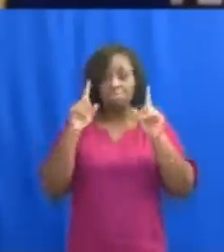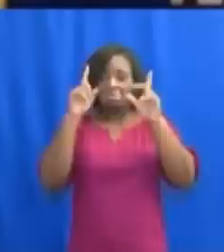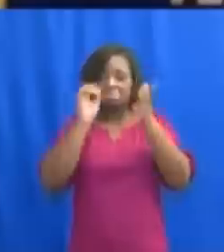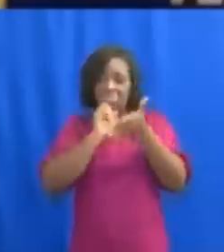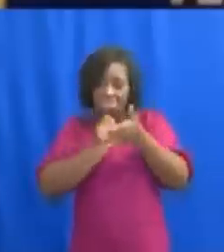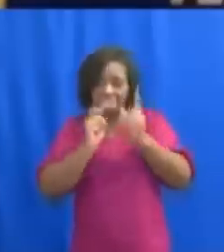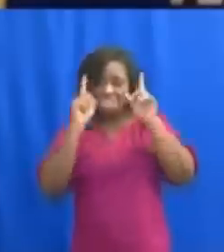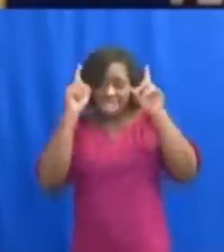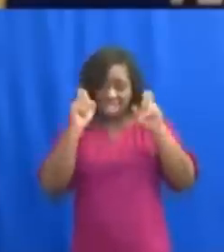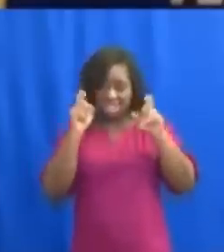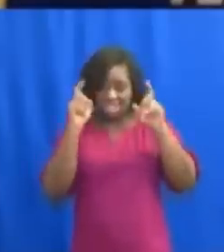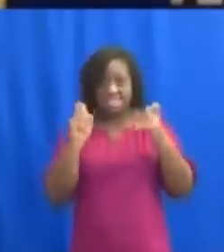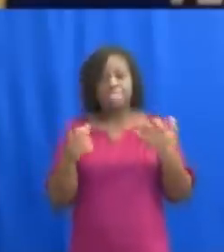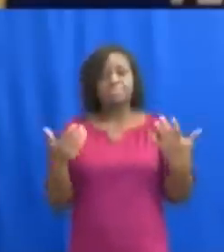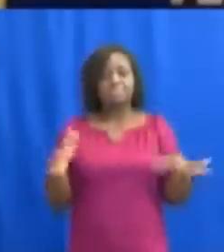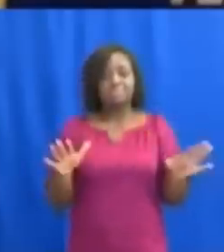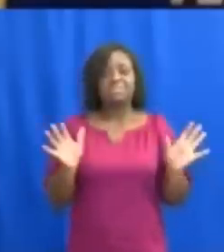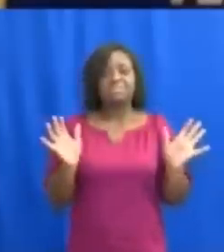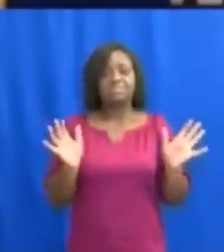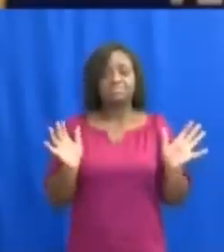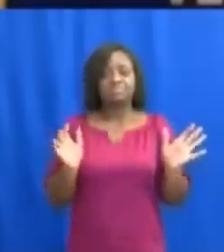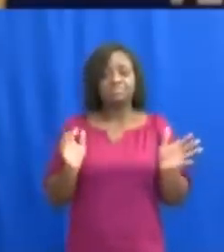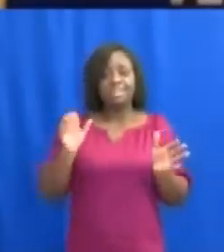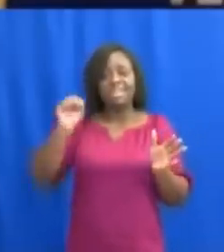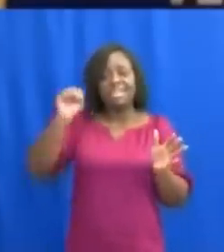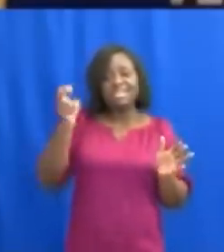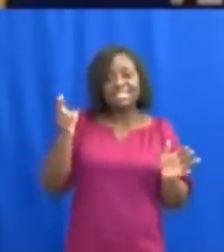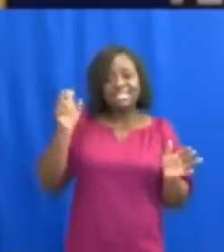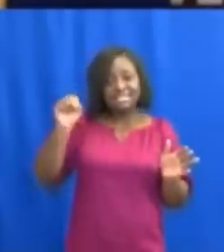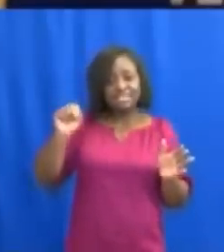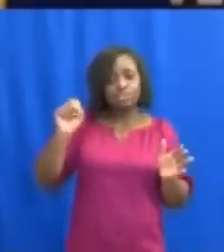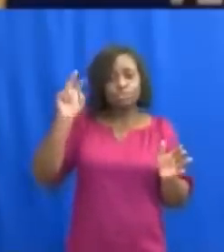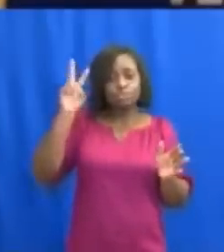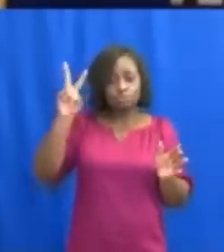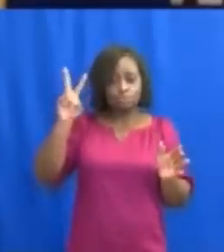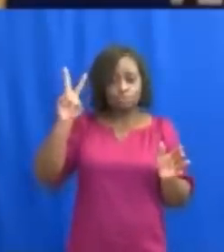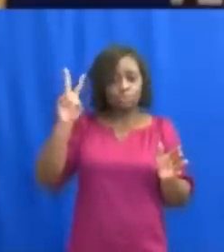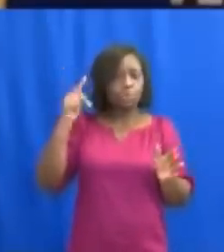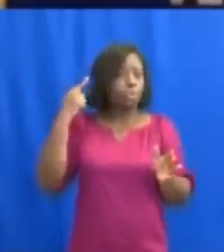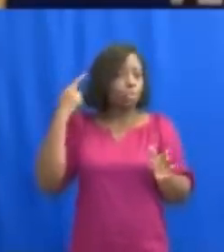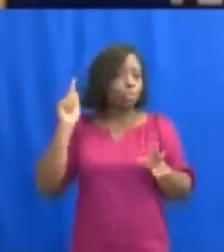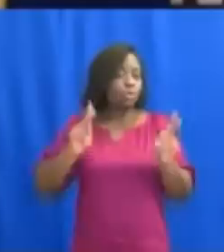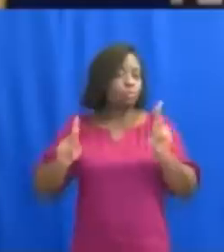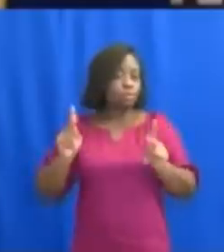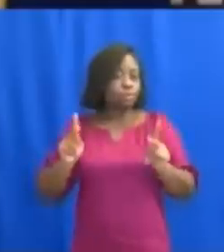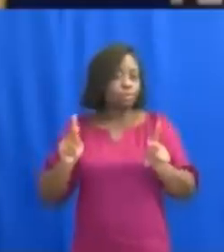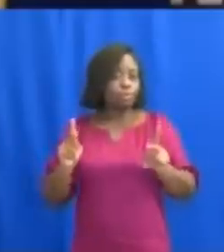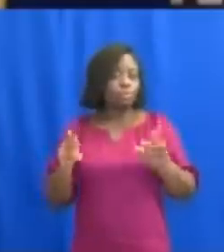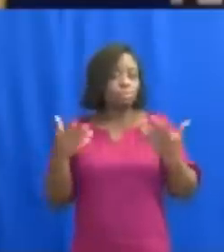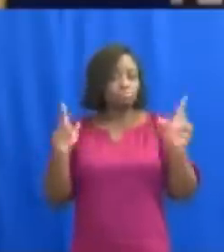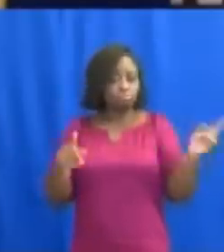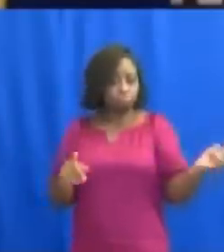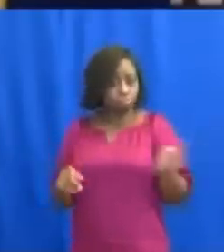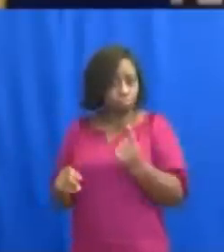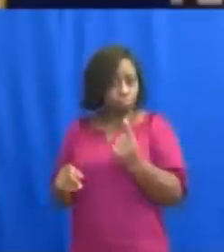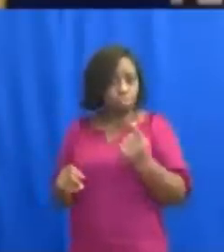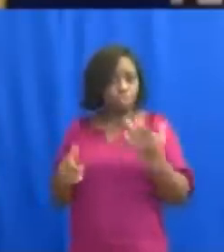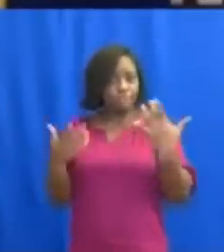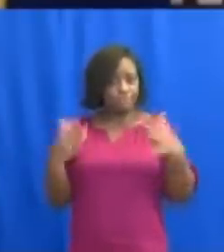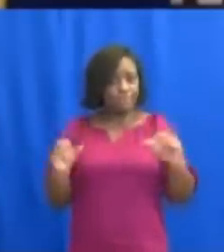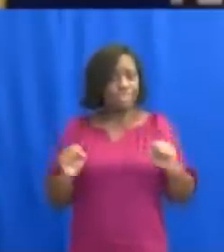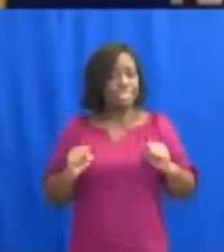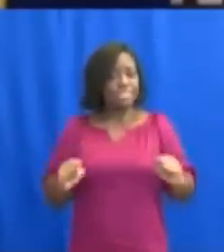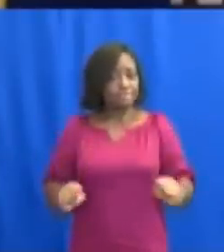social etwato. SHS 2 go track for also, besan akɔwie wɔn term a